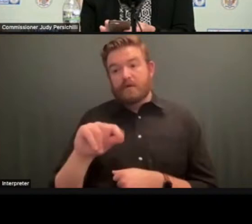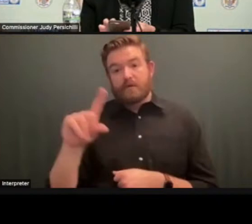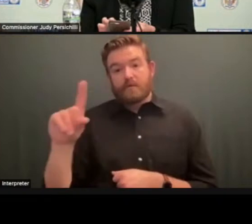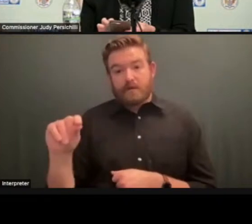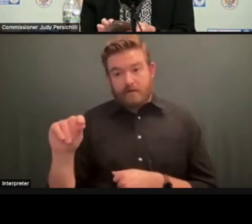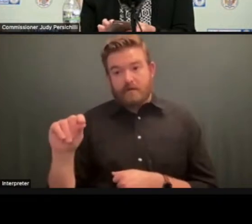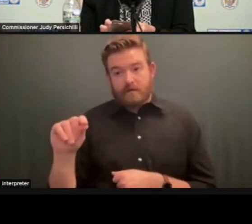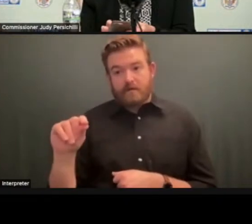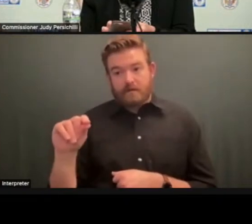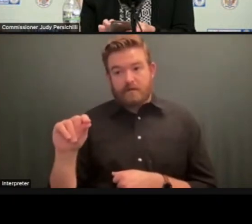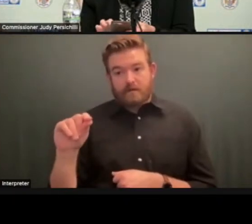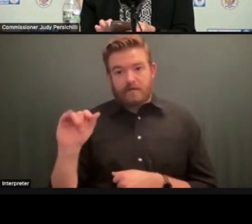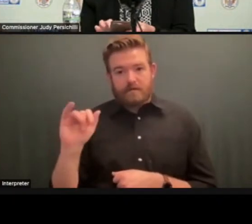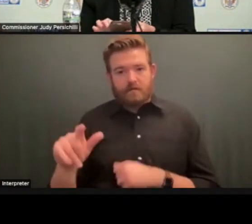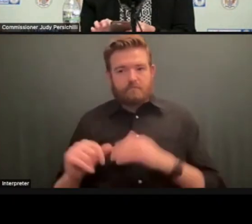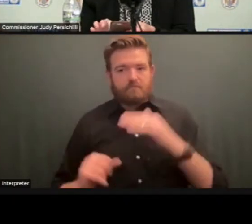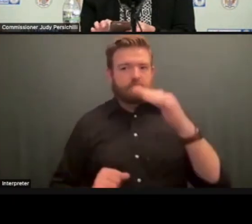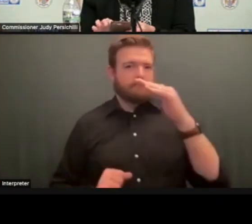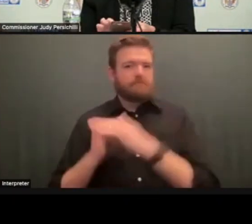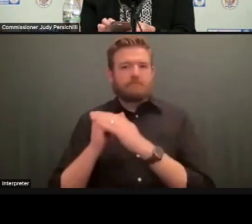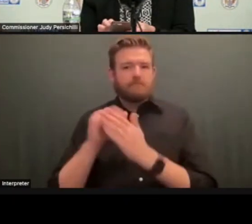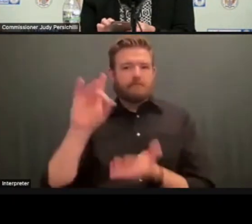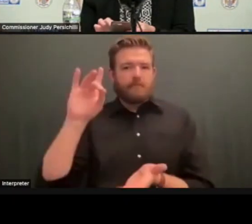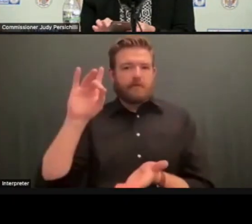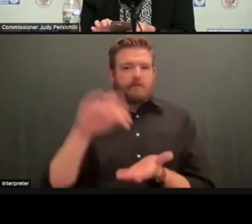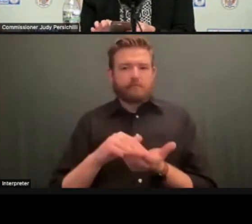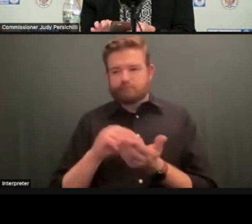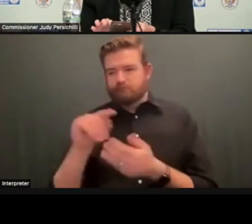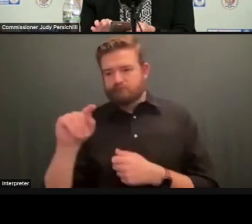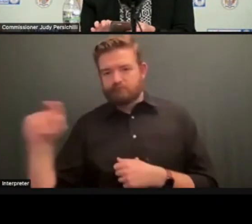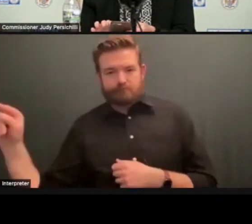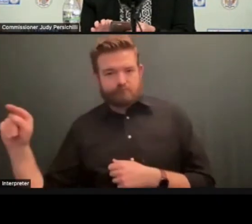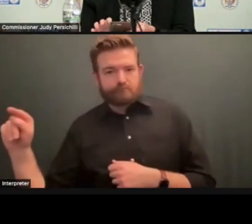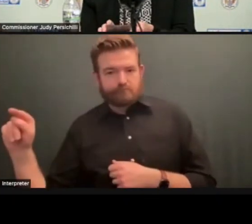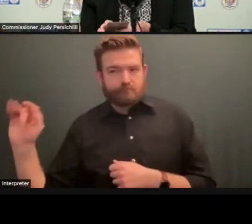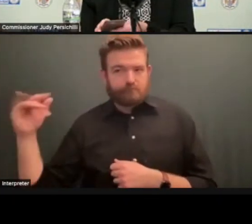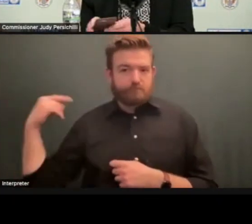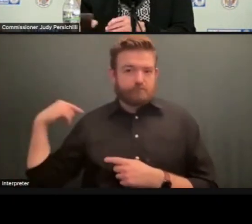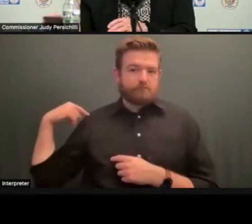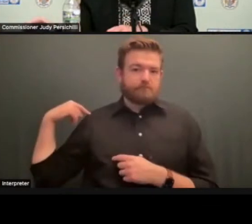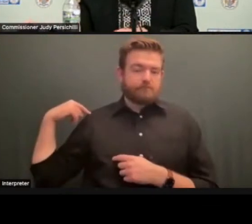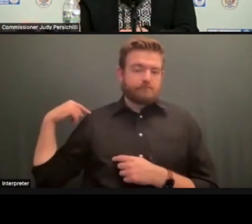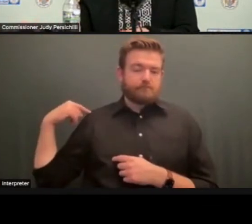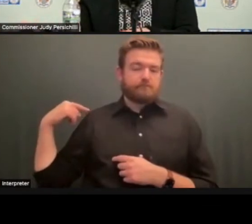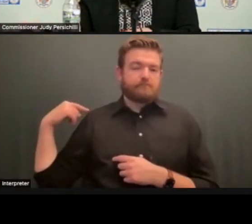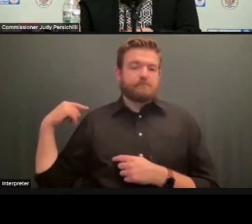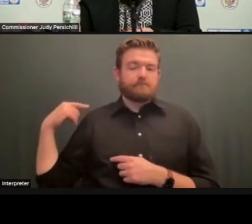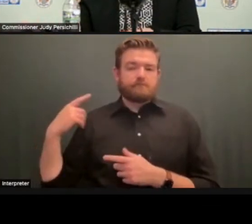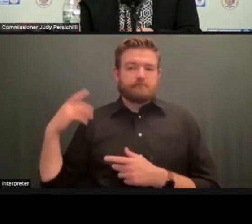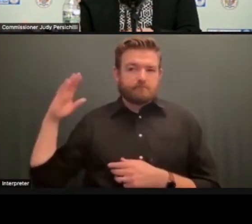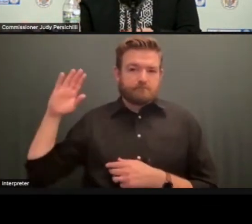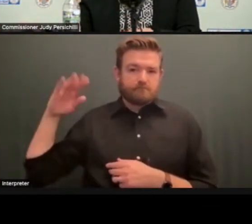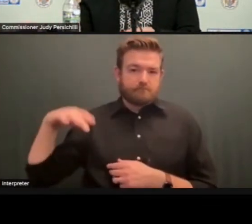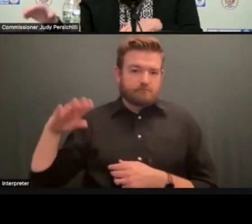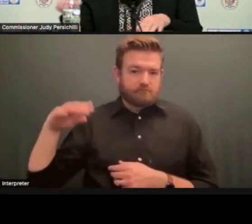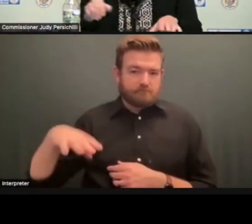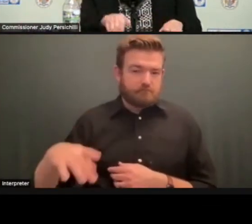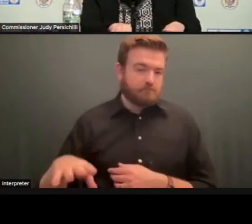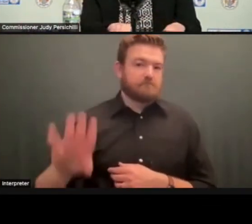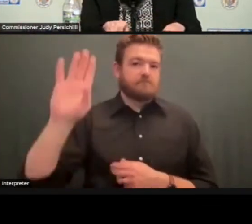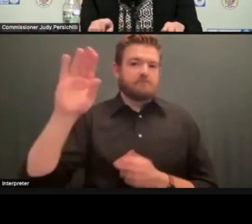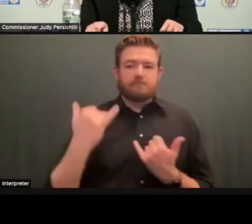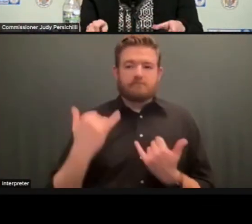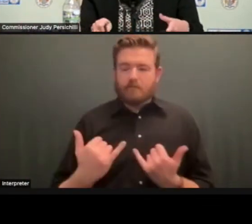8,270. We have in our ICU units 644 as of last night. The